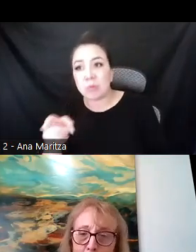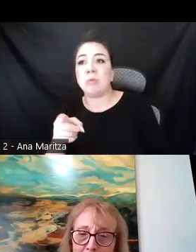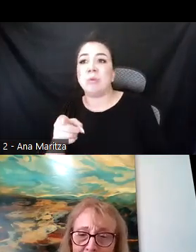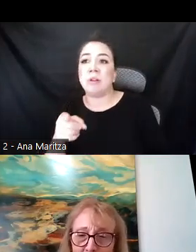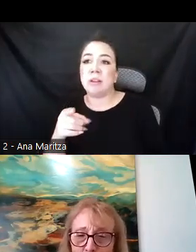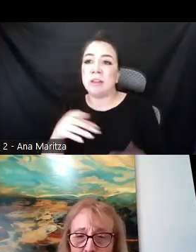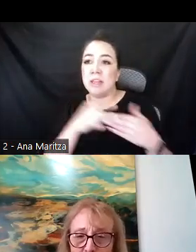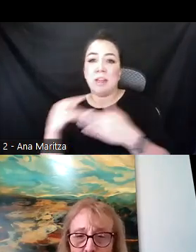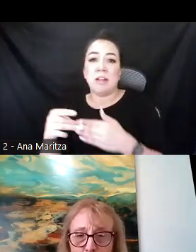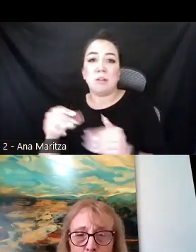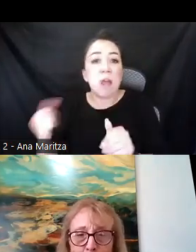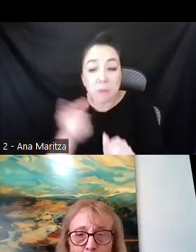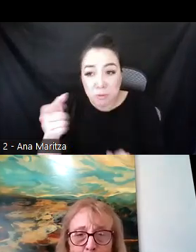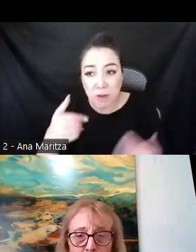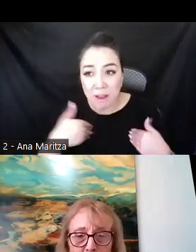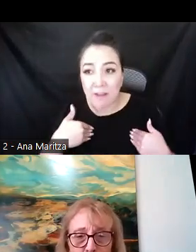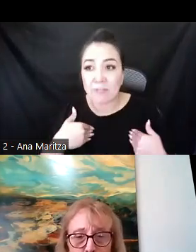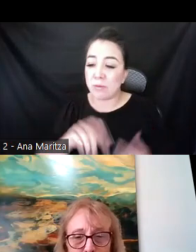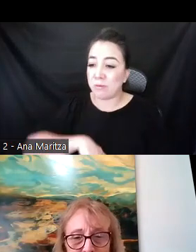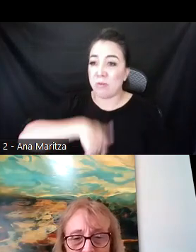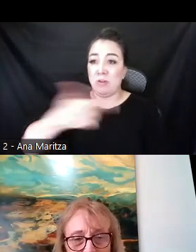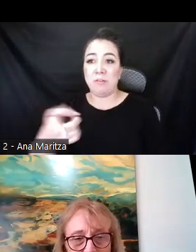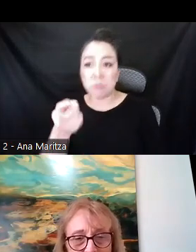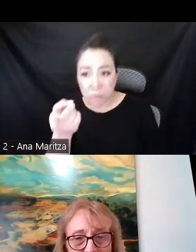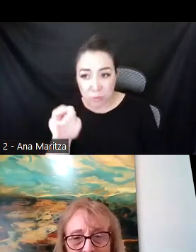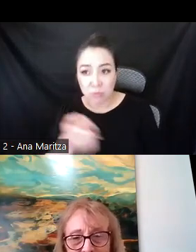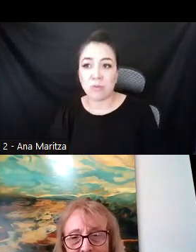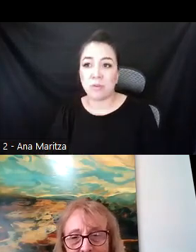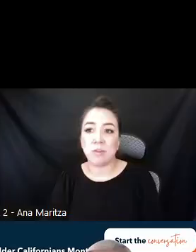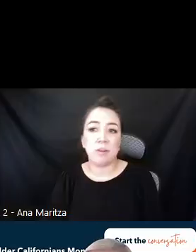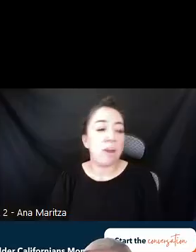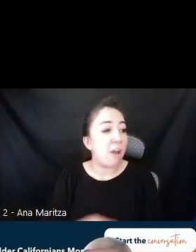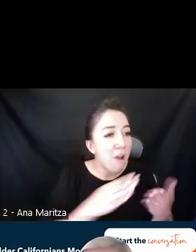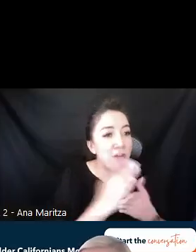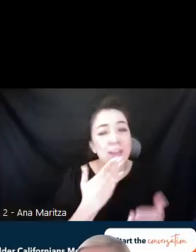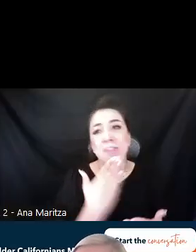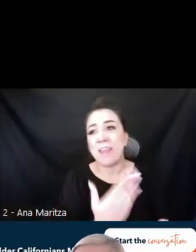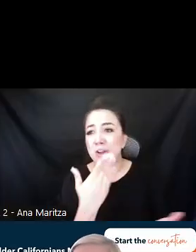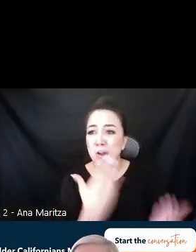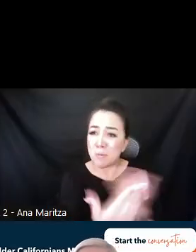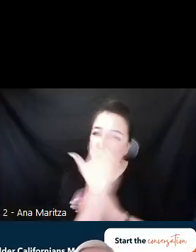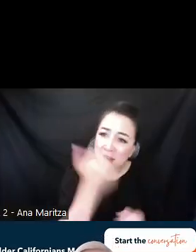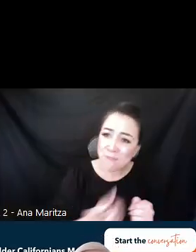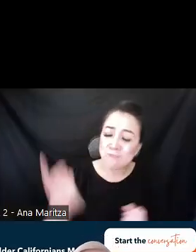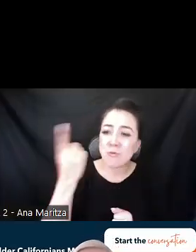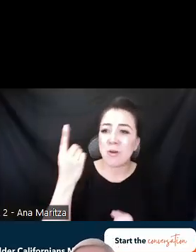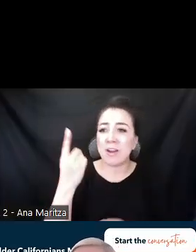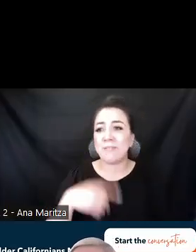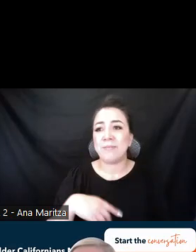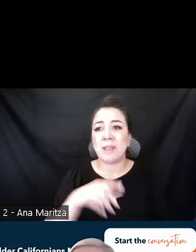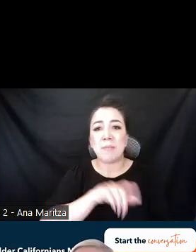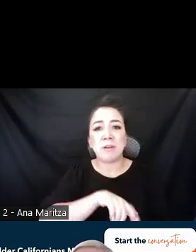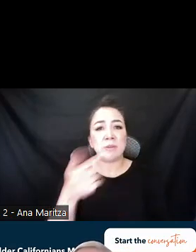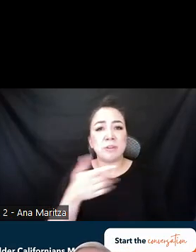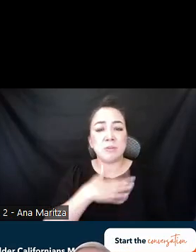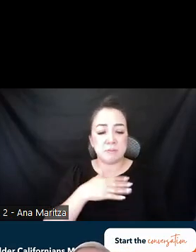the updates that you have. So we'll turn it over to you. All right, thank you. Good morning, everyone. And I'm going to switch to my